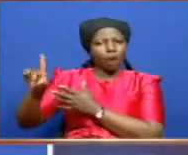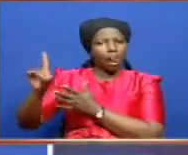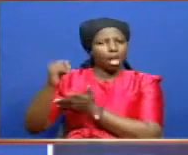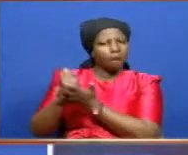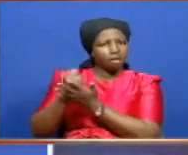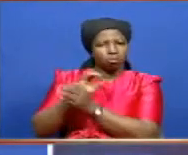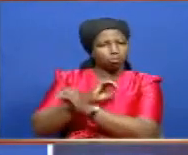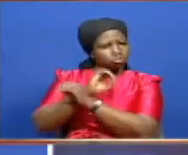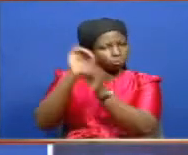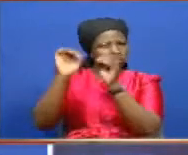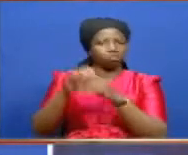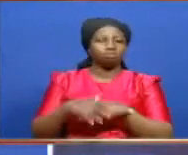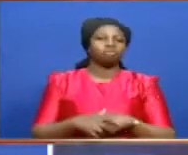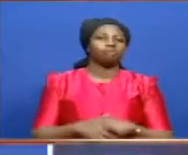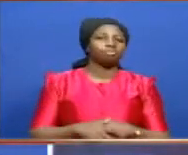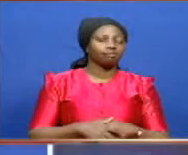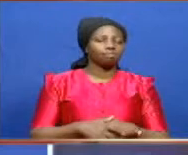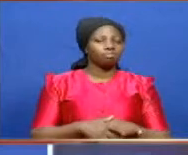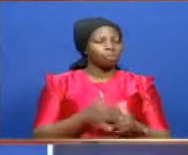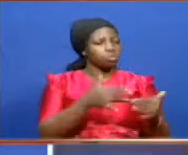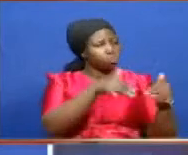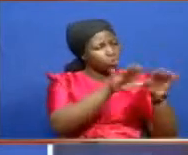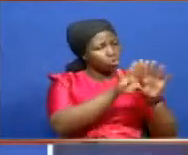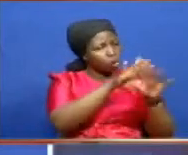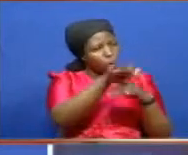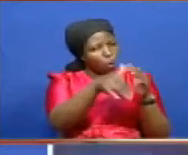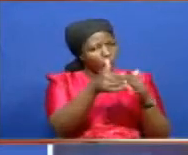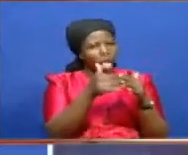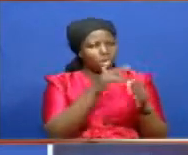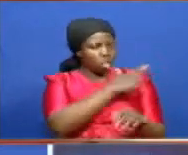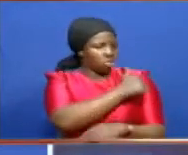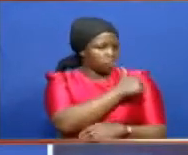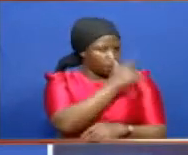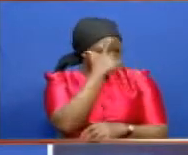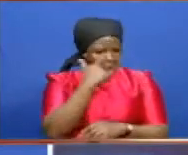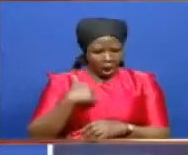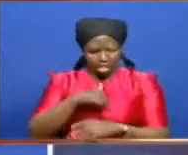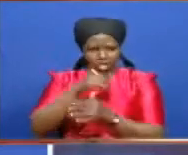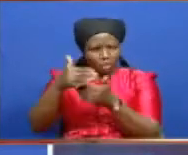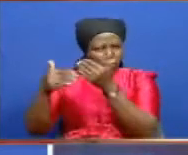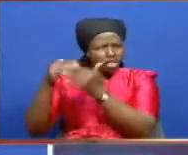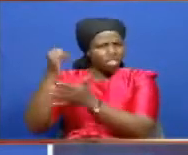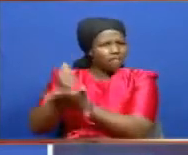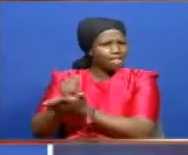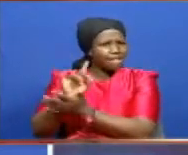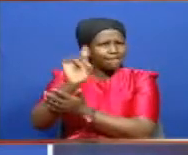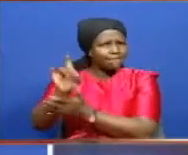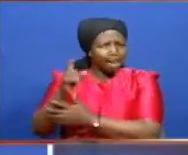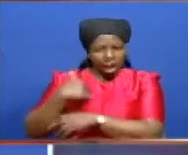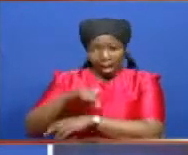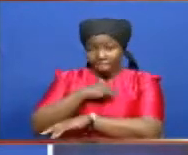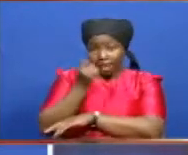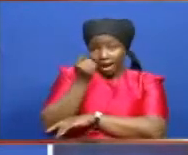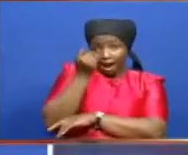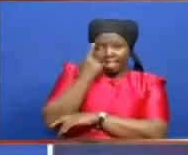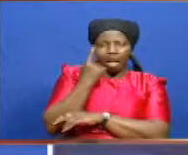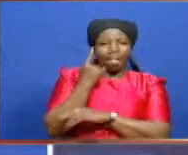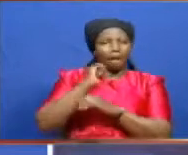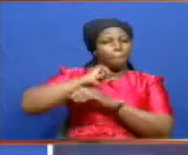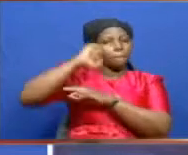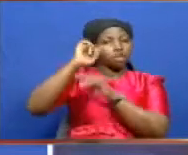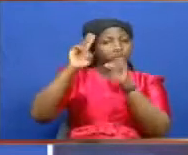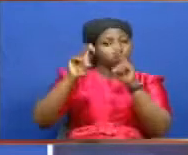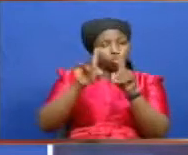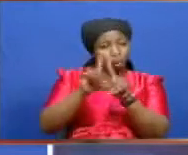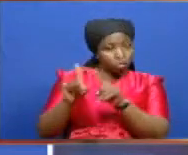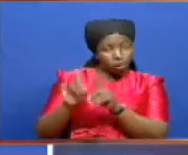healthcare in Kirinyaga. We close all the hospitals so that we can have offices. We understand the political issues and everybody understands the